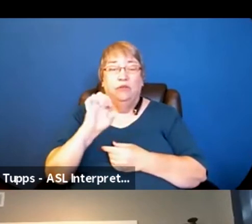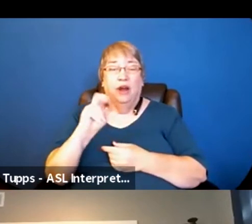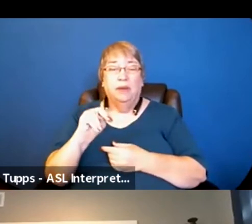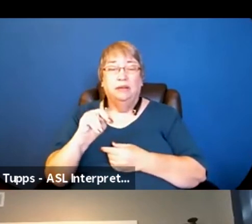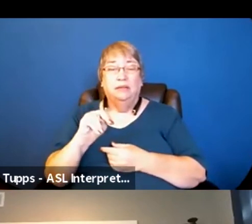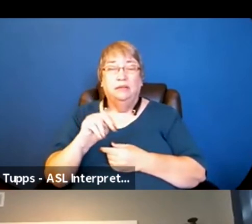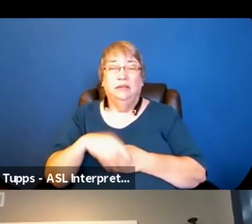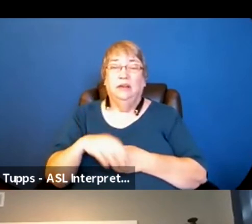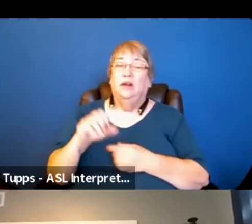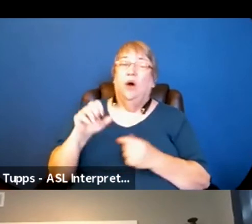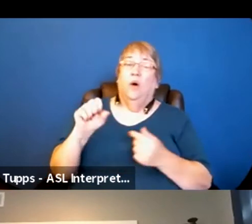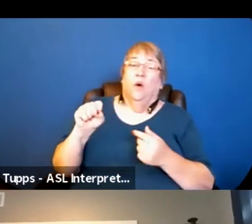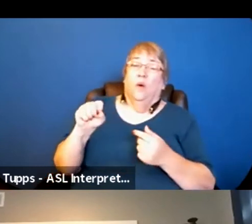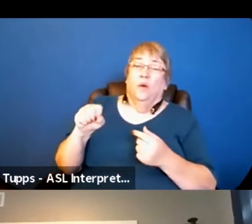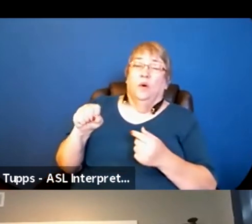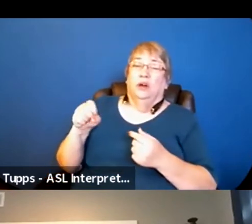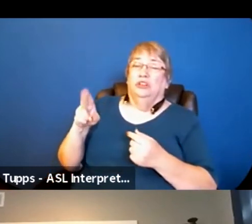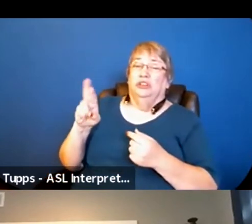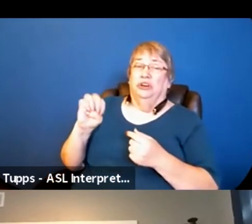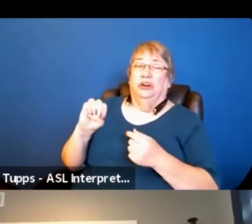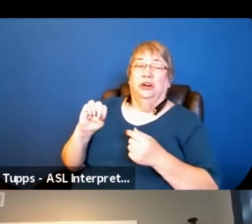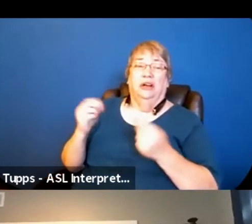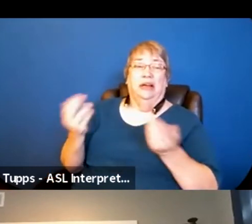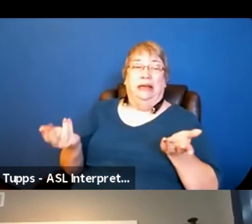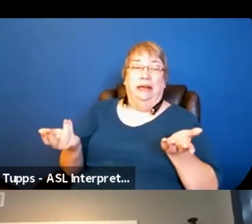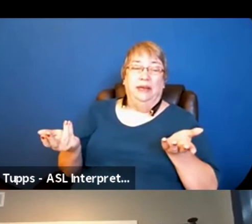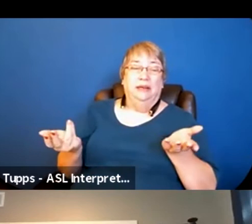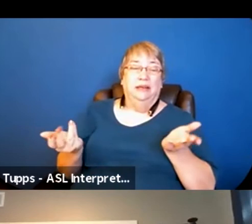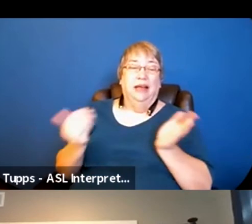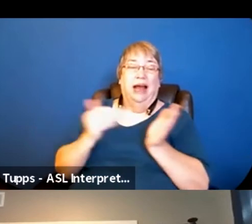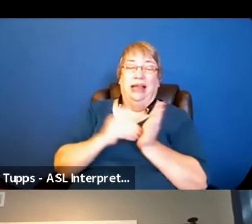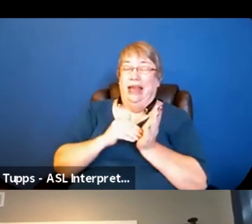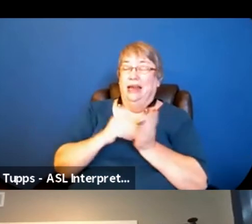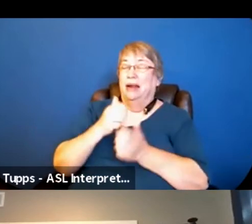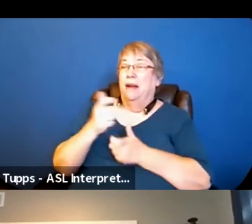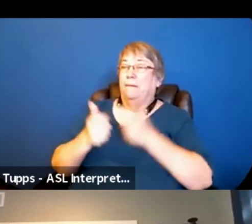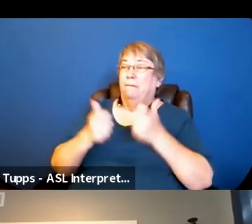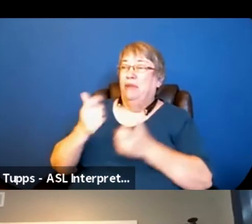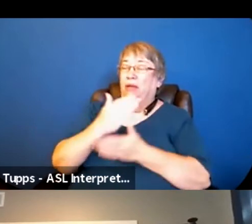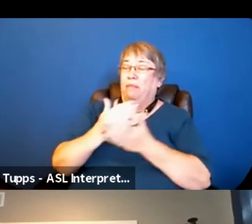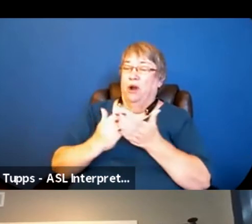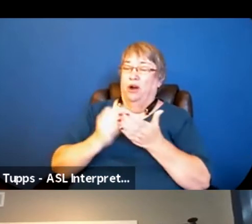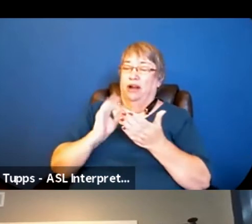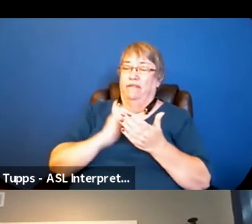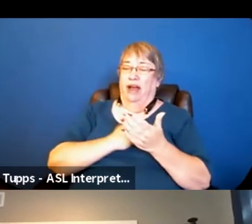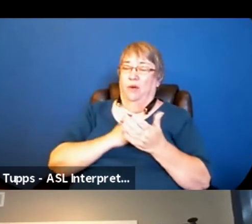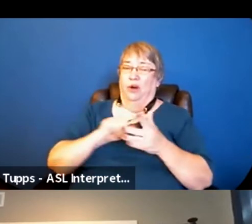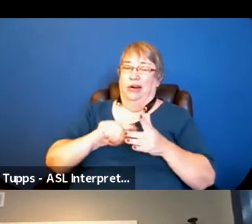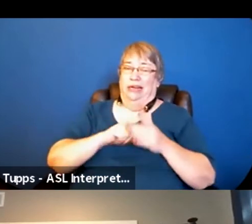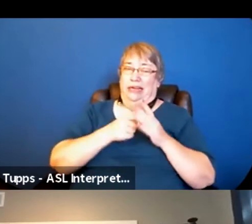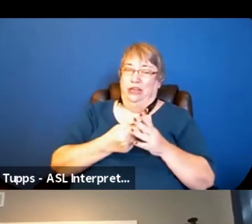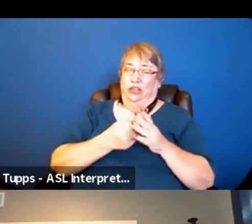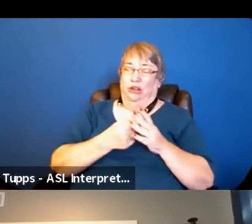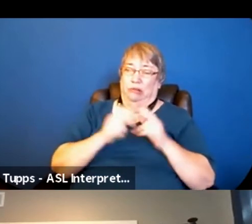Sure. I mean, again, the big part of our initial kind of foray into this